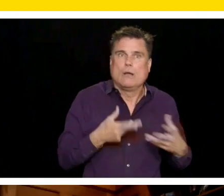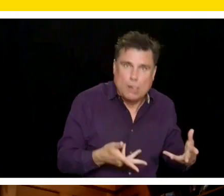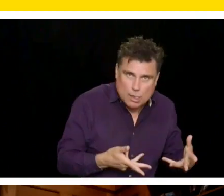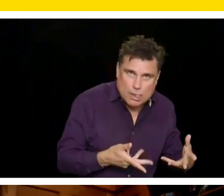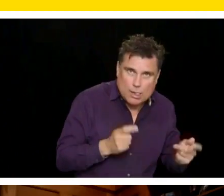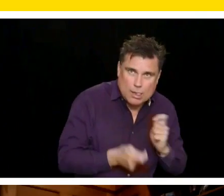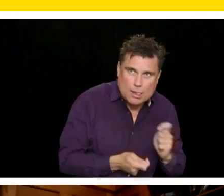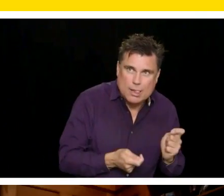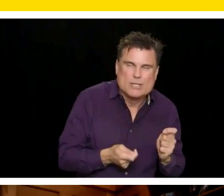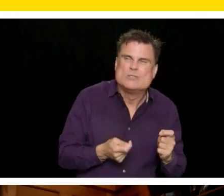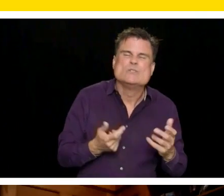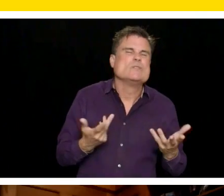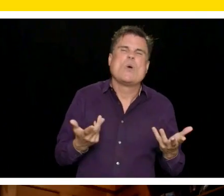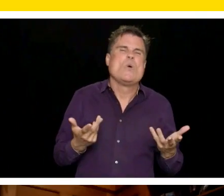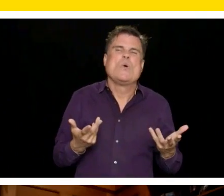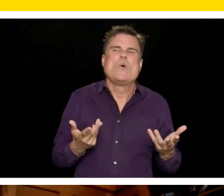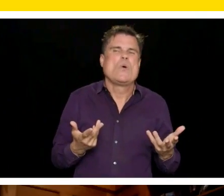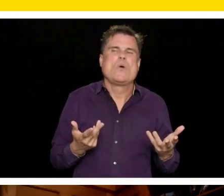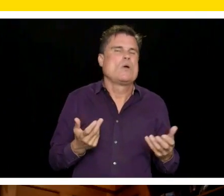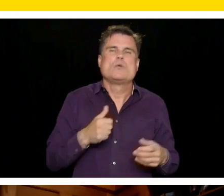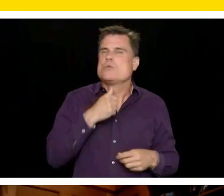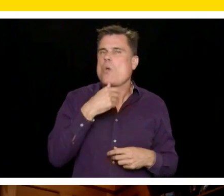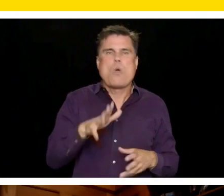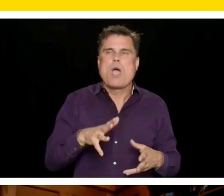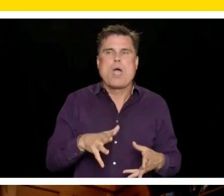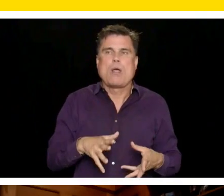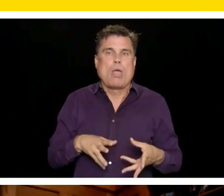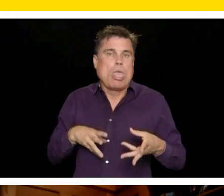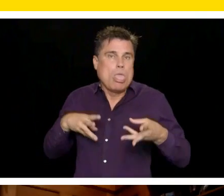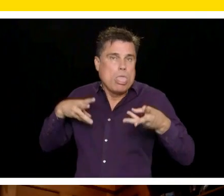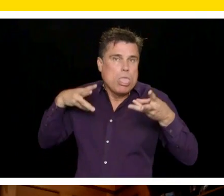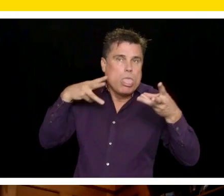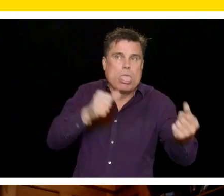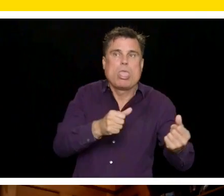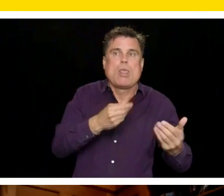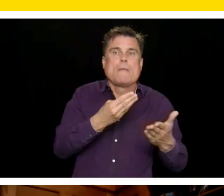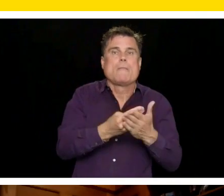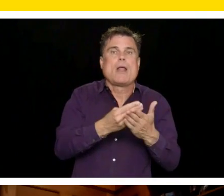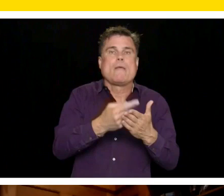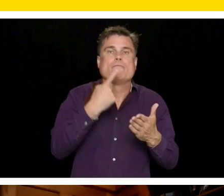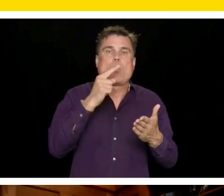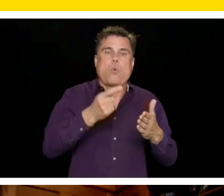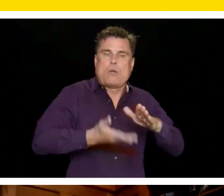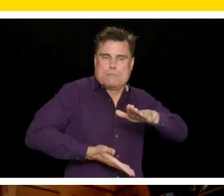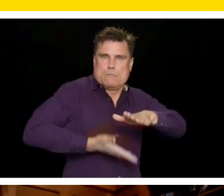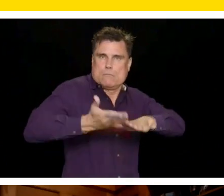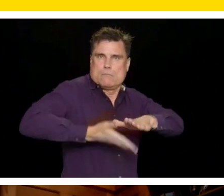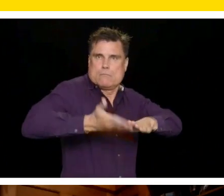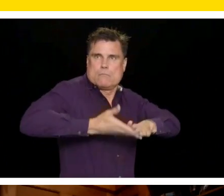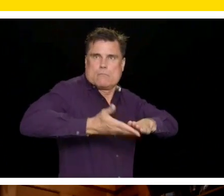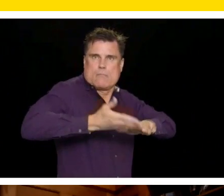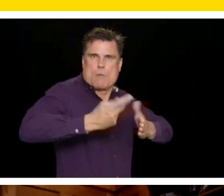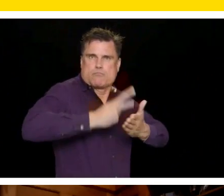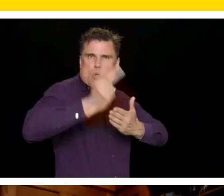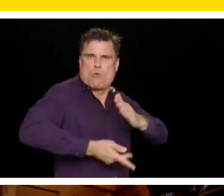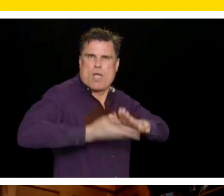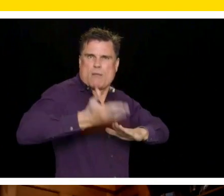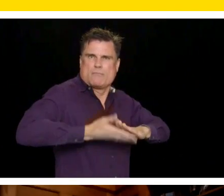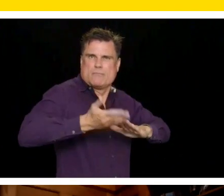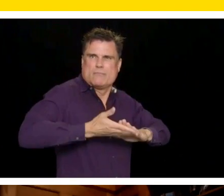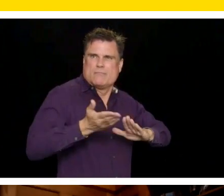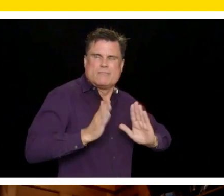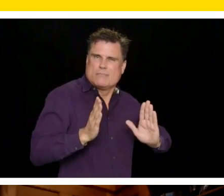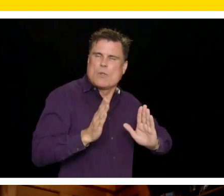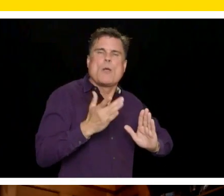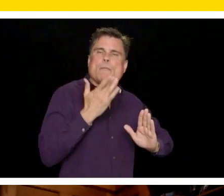keep in mind that this has to be about service delivery. So when we're looking at what it is that we can do around this that is going to be